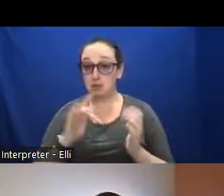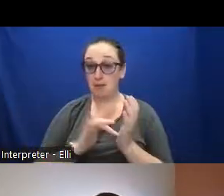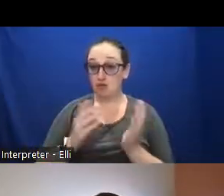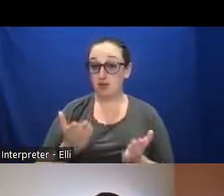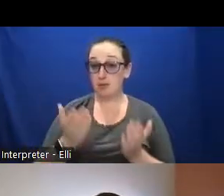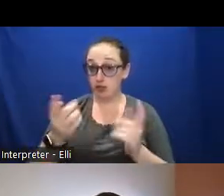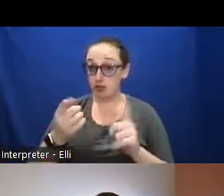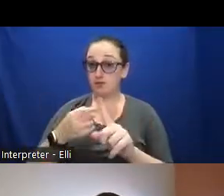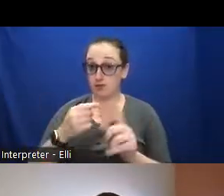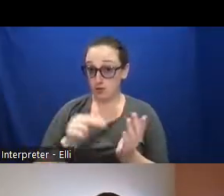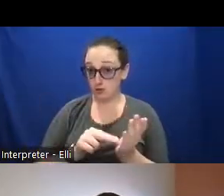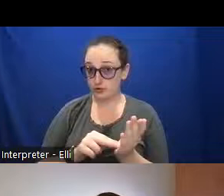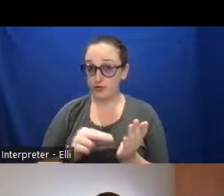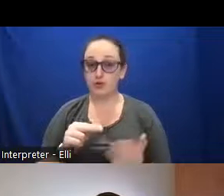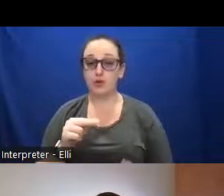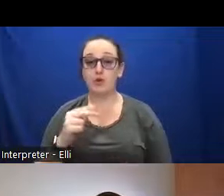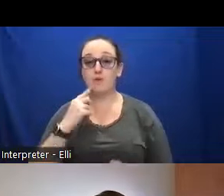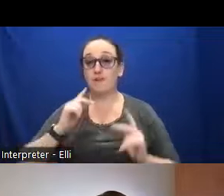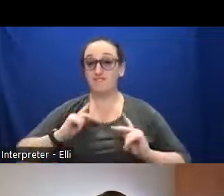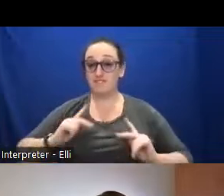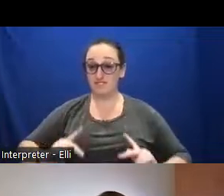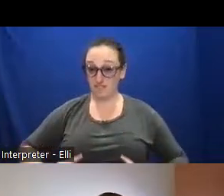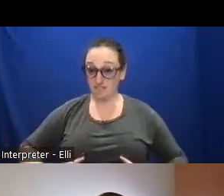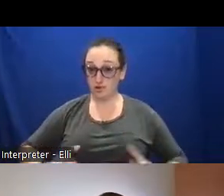them, both for their physical